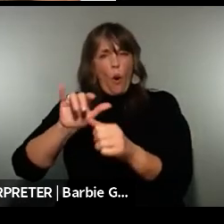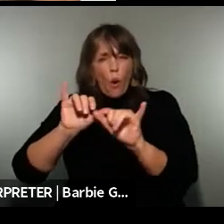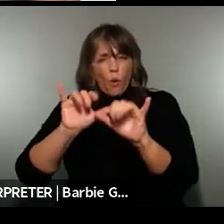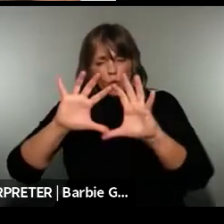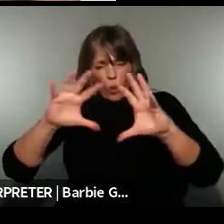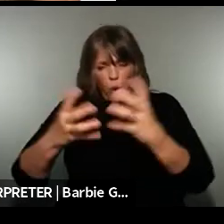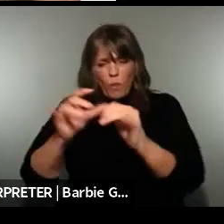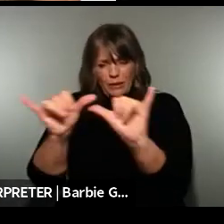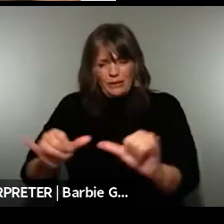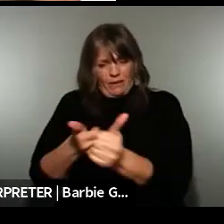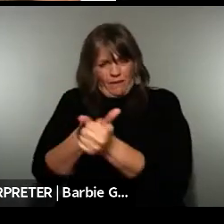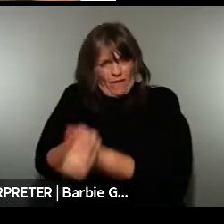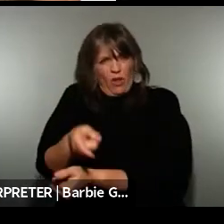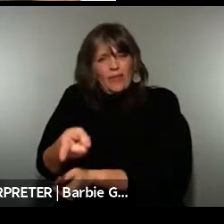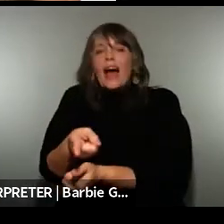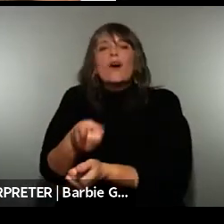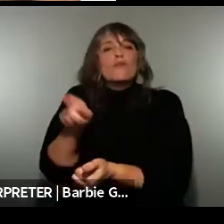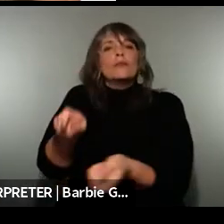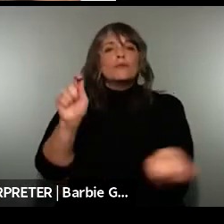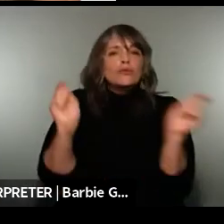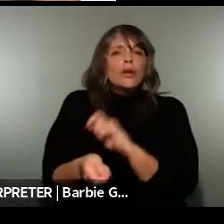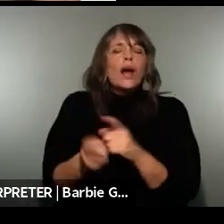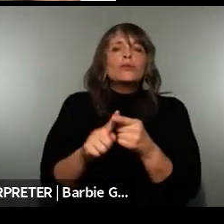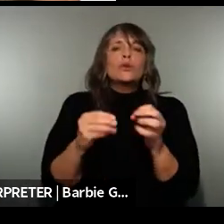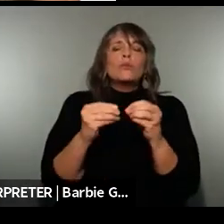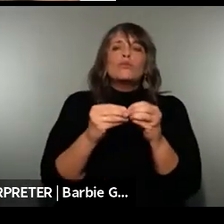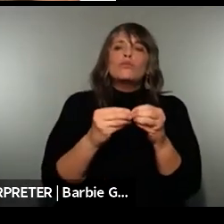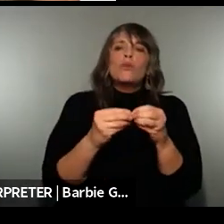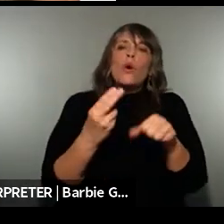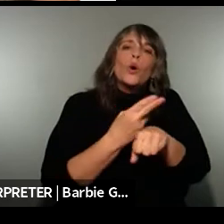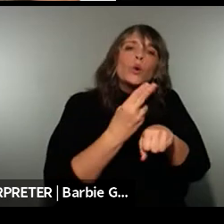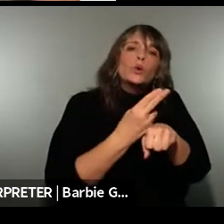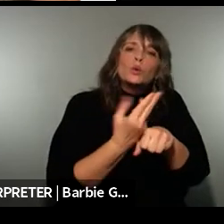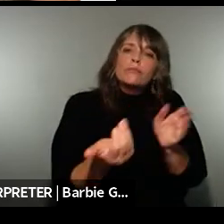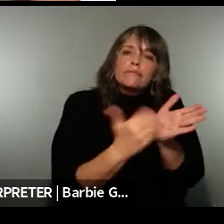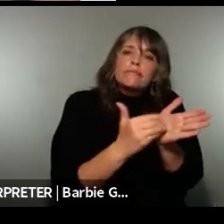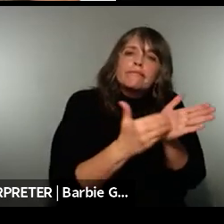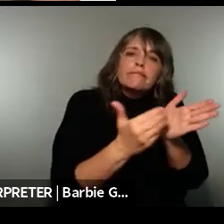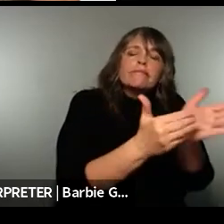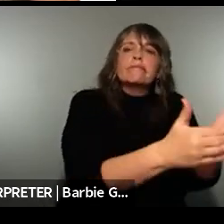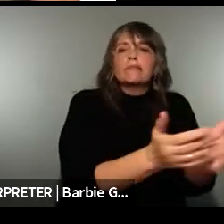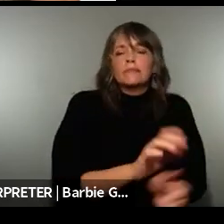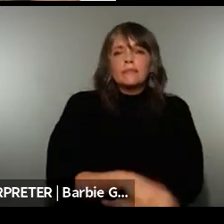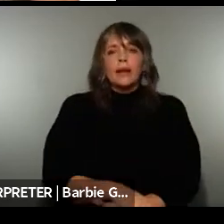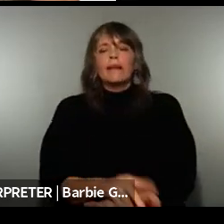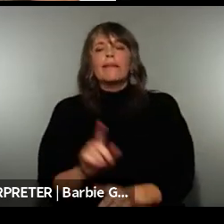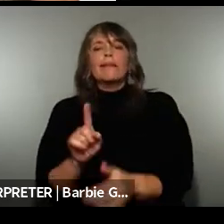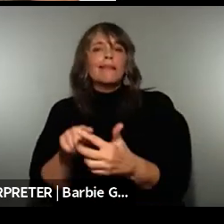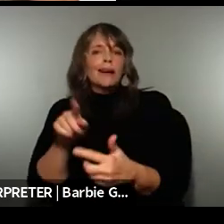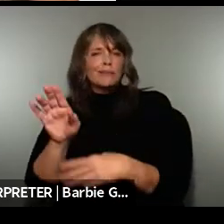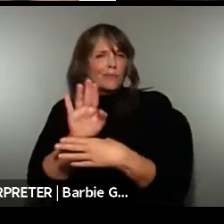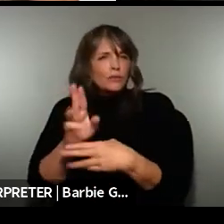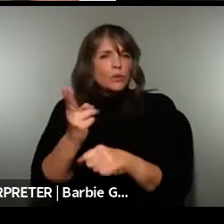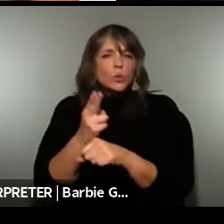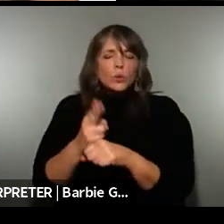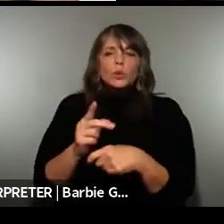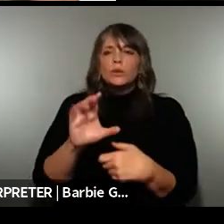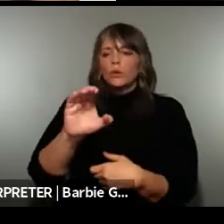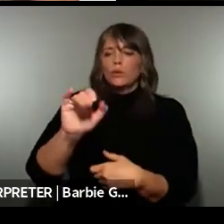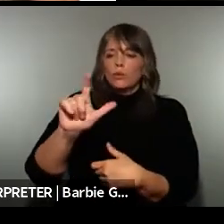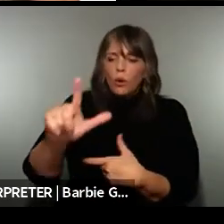means that industries are taking resources like coal and fossil fuels and, you know,